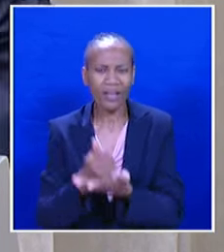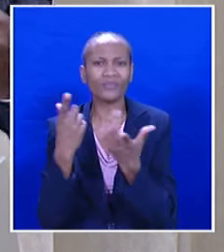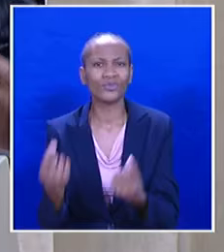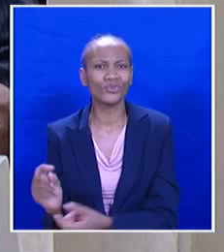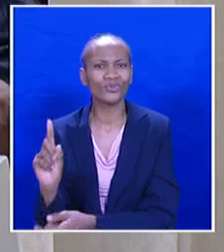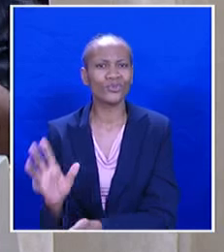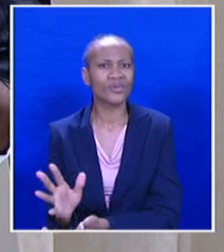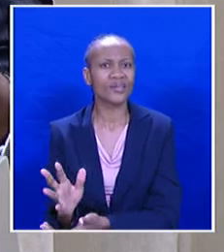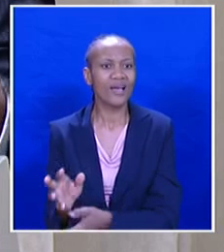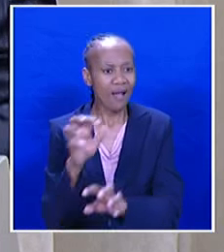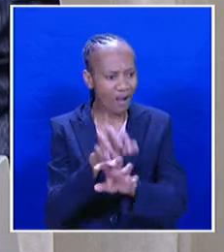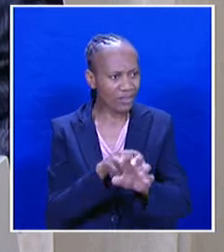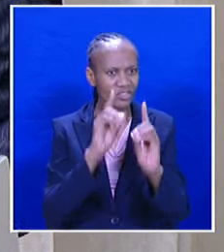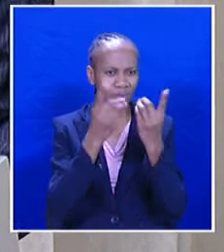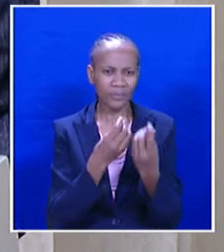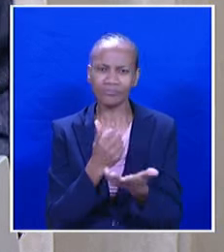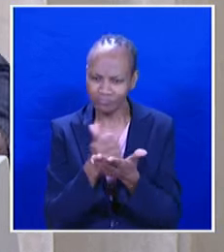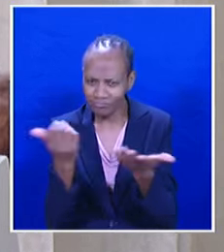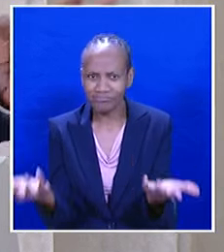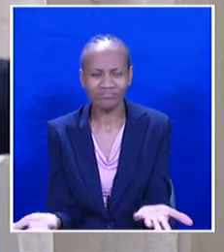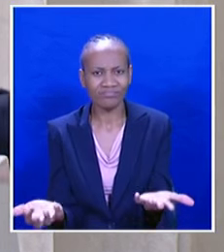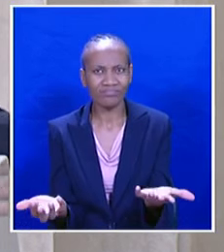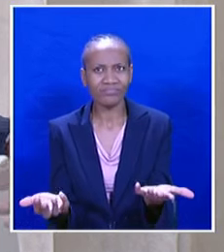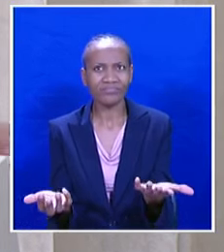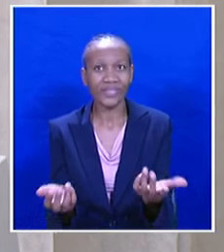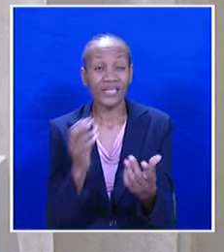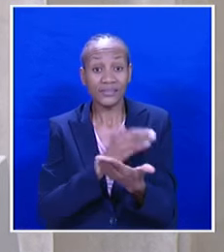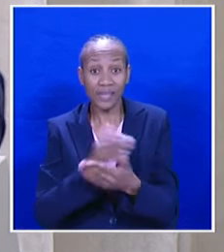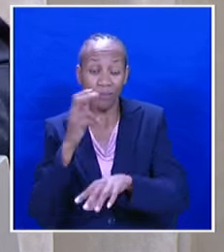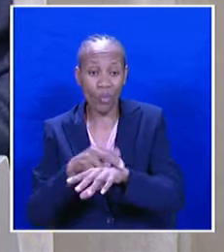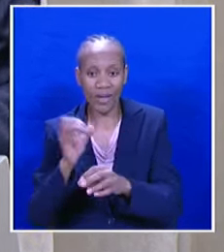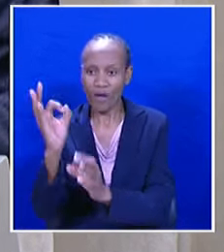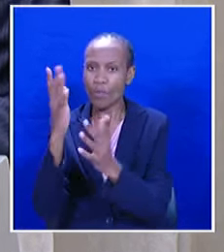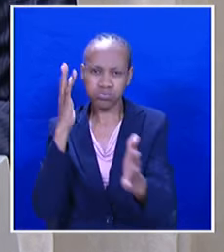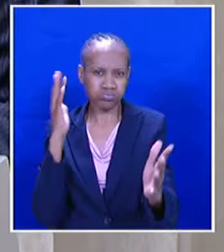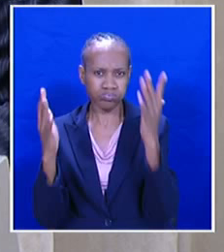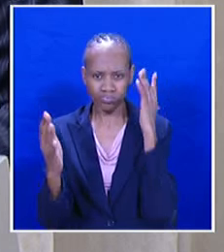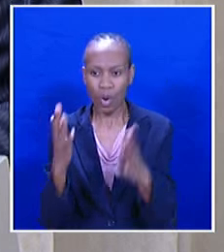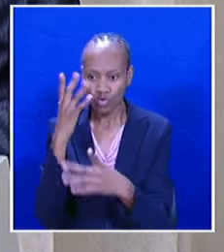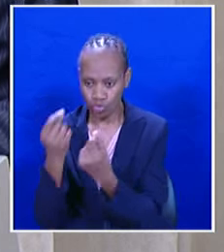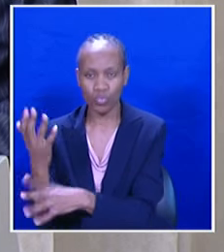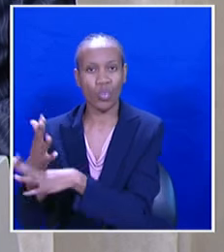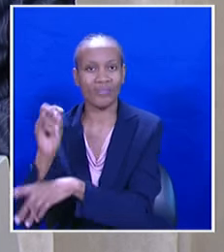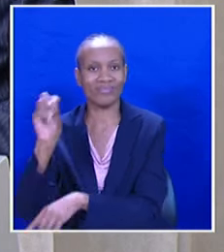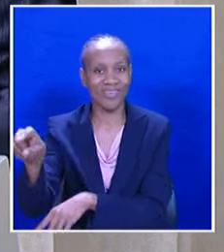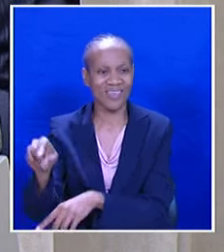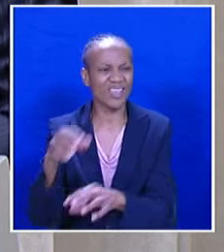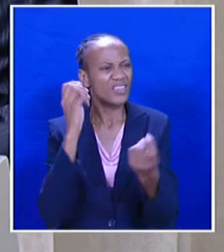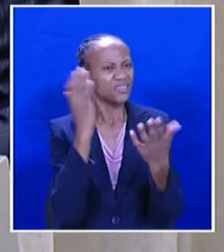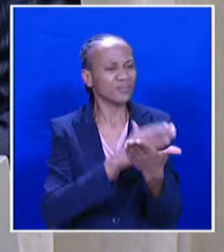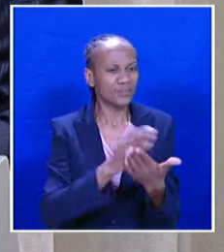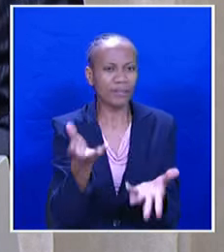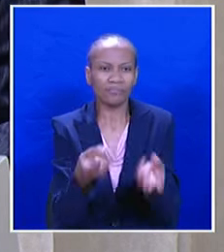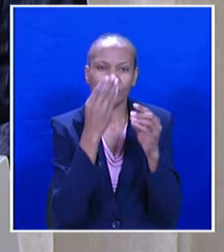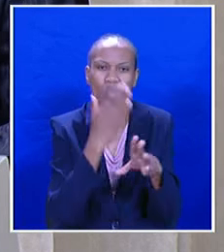finally, some of them get jobs in forestry, they finally get jobs in farming operations and